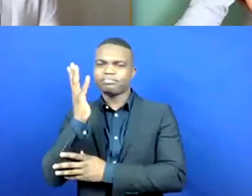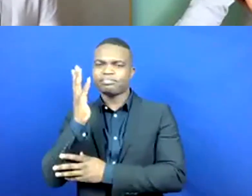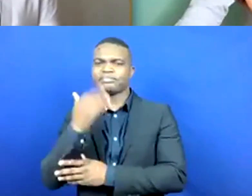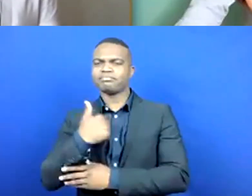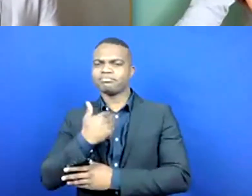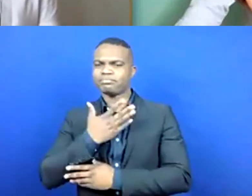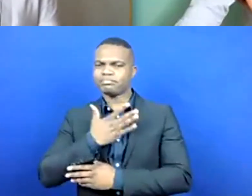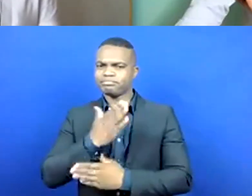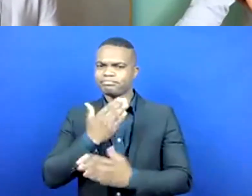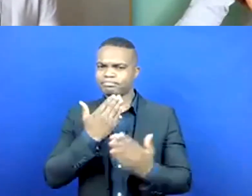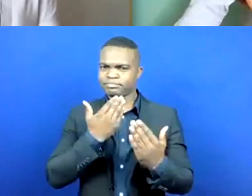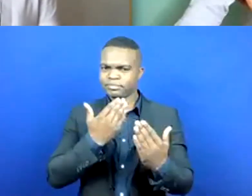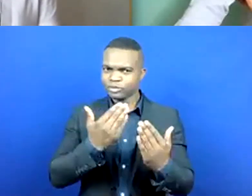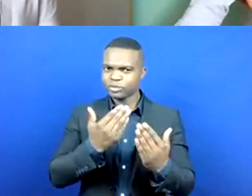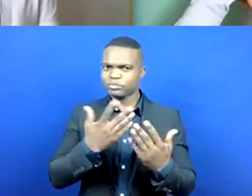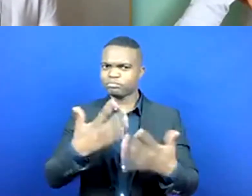keynote to kick off this event.